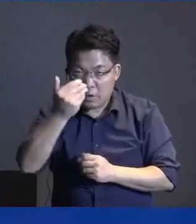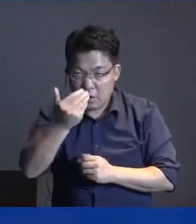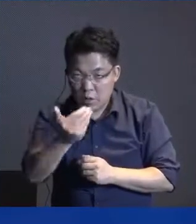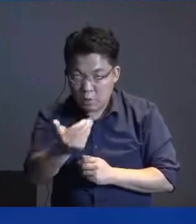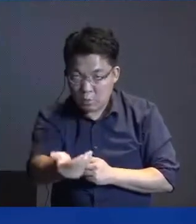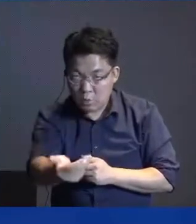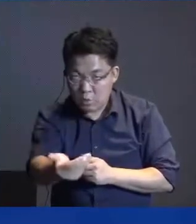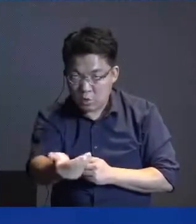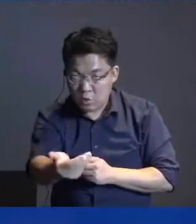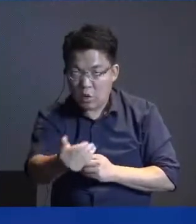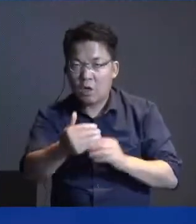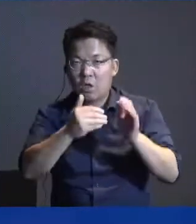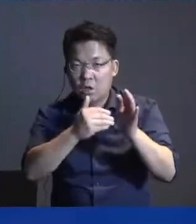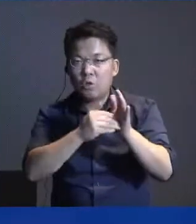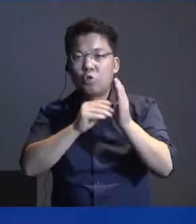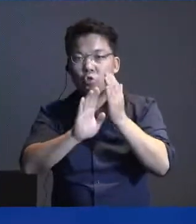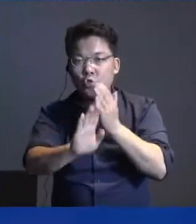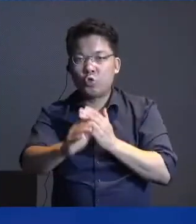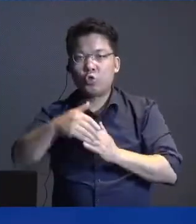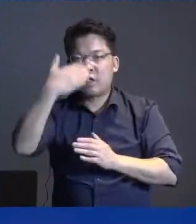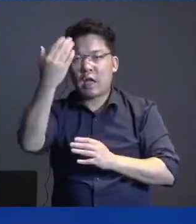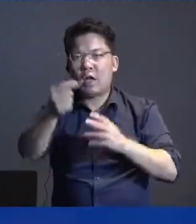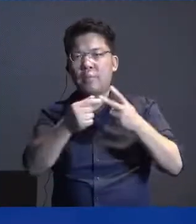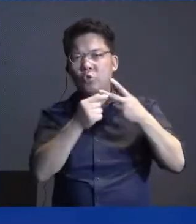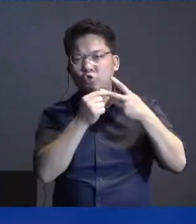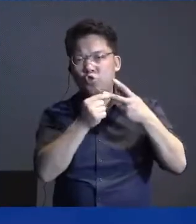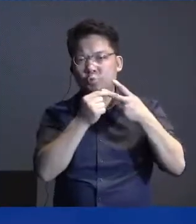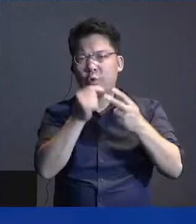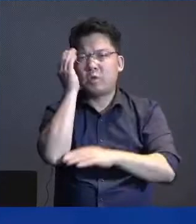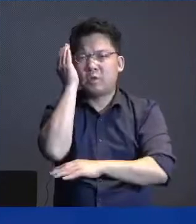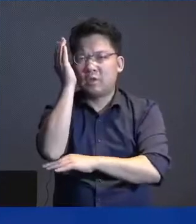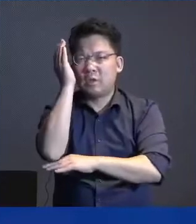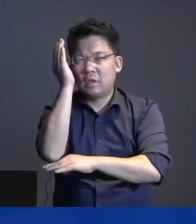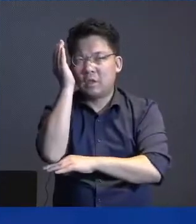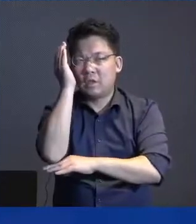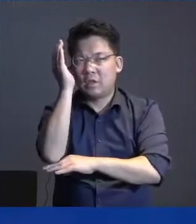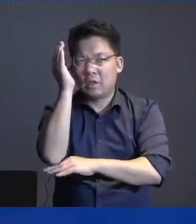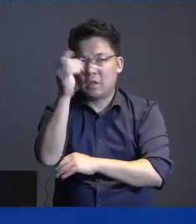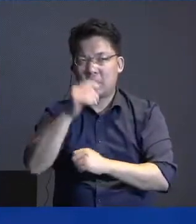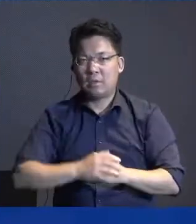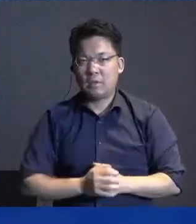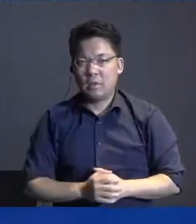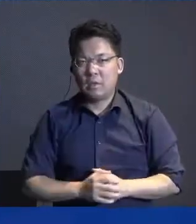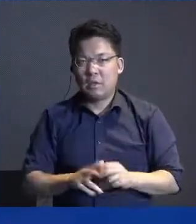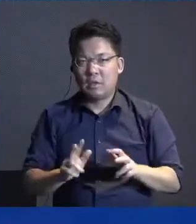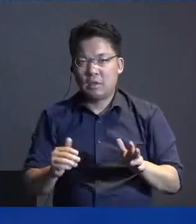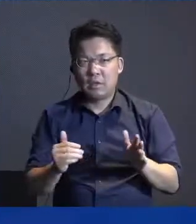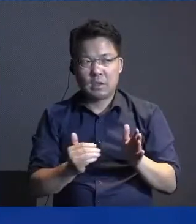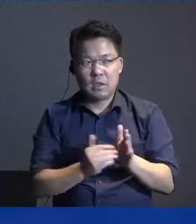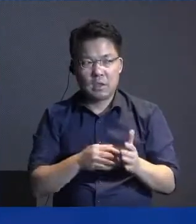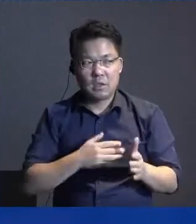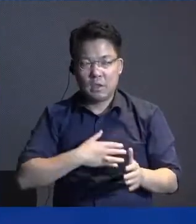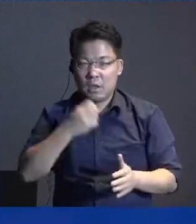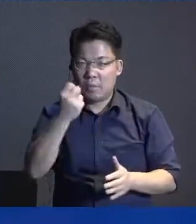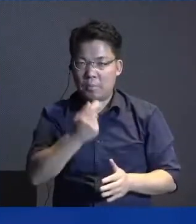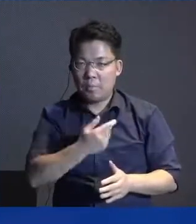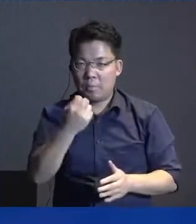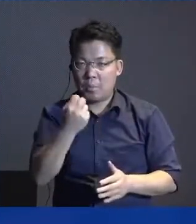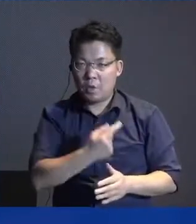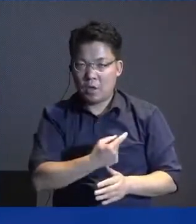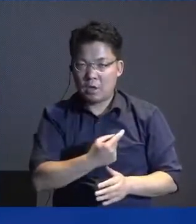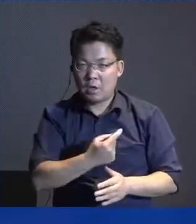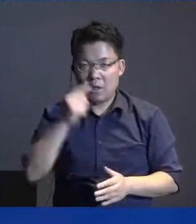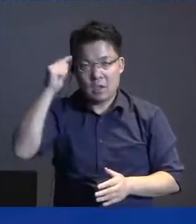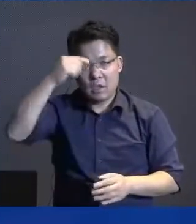a little bit earlier. So we received a question or two for you, Dr. Banerjee. So you can